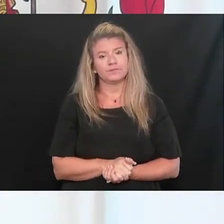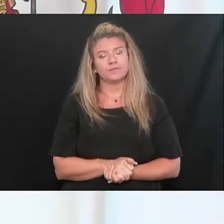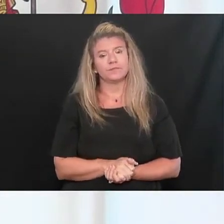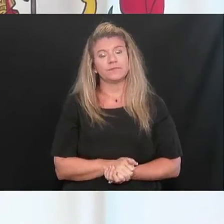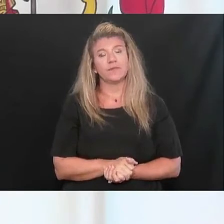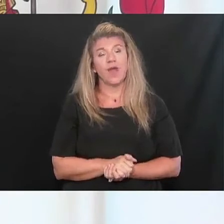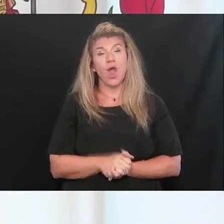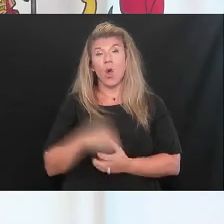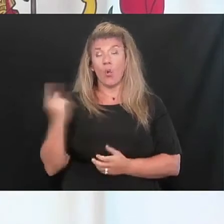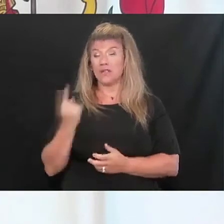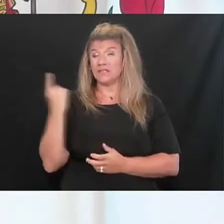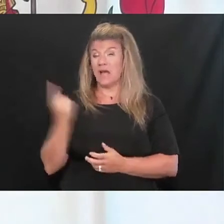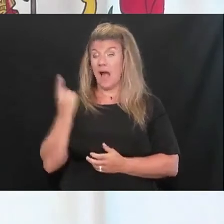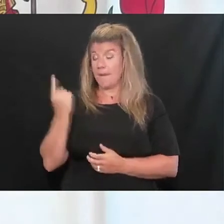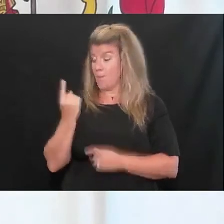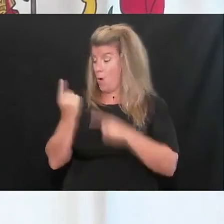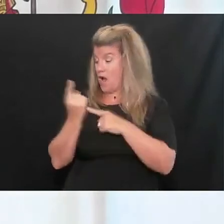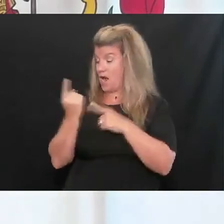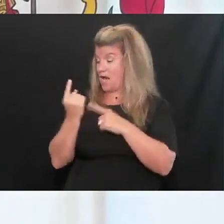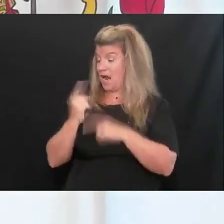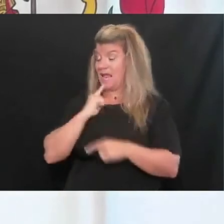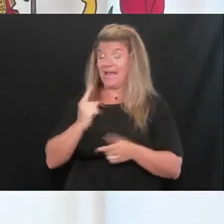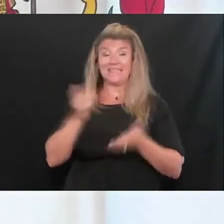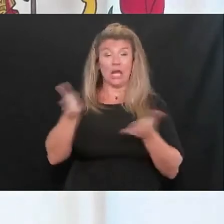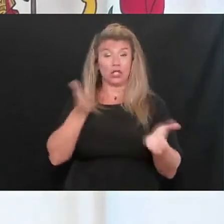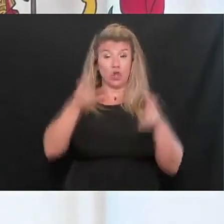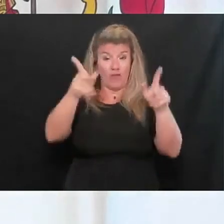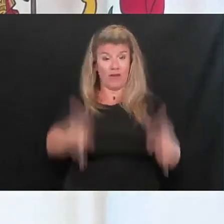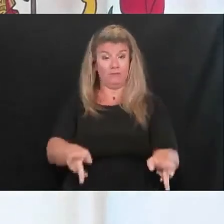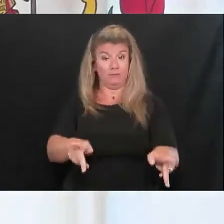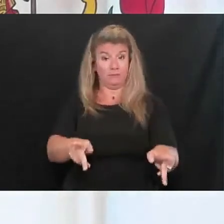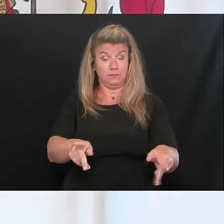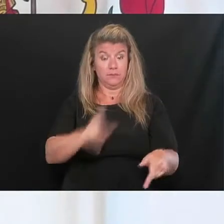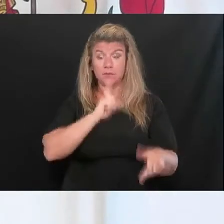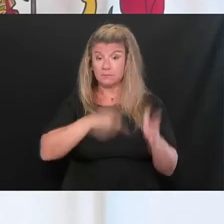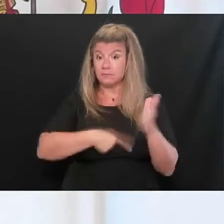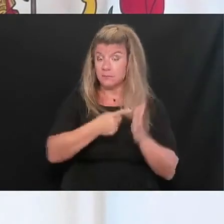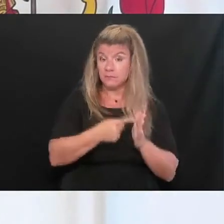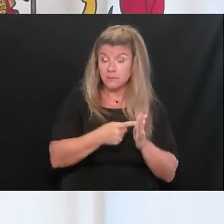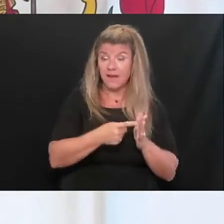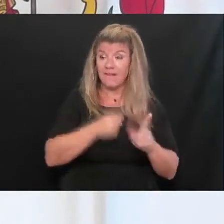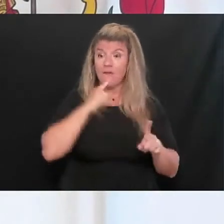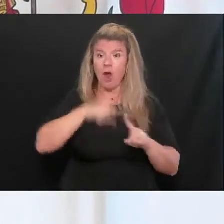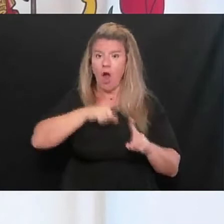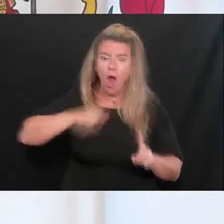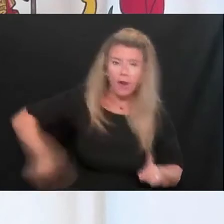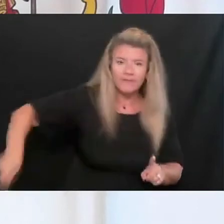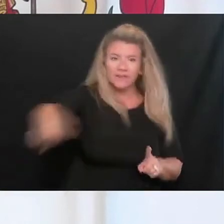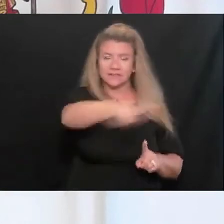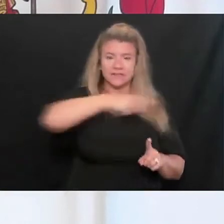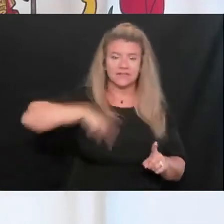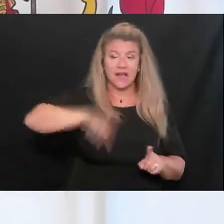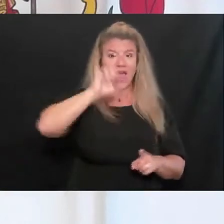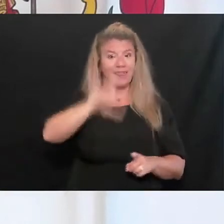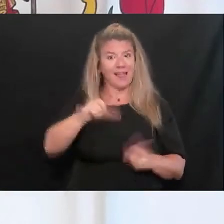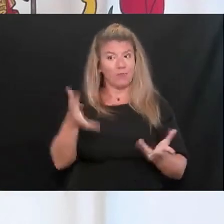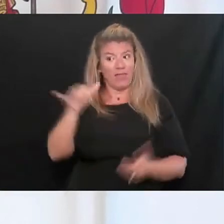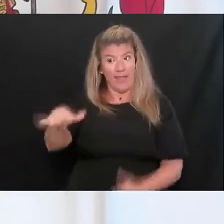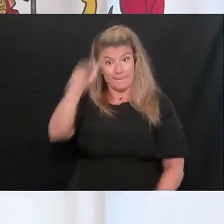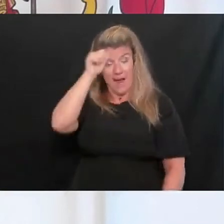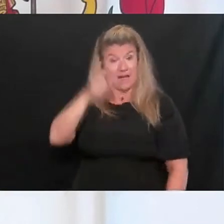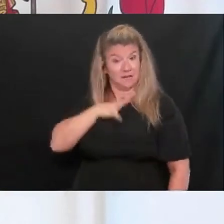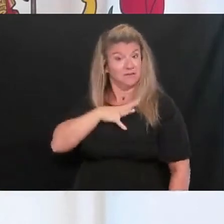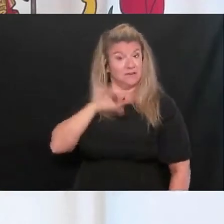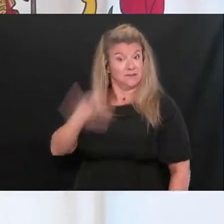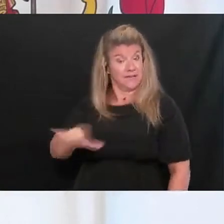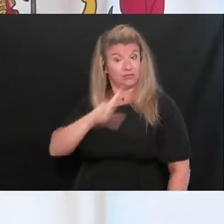When somebody is a servant, especially of all of us, and this is exactly what this man was